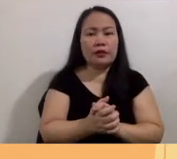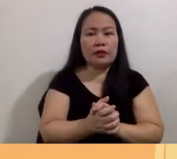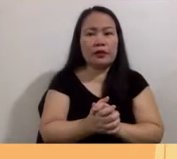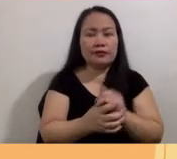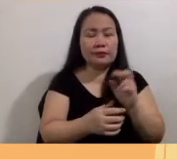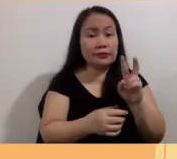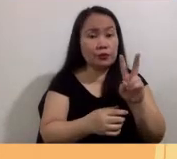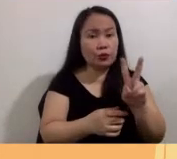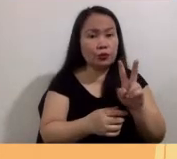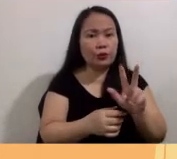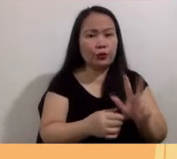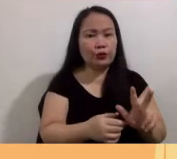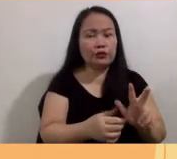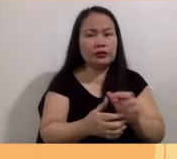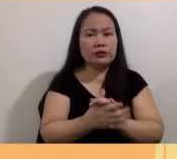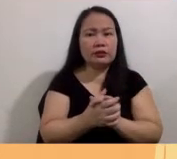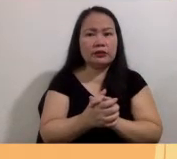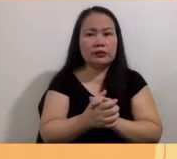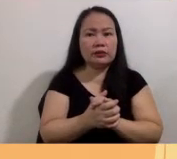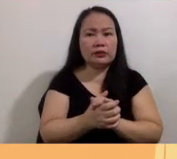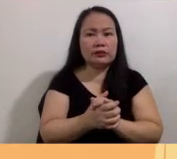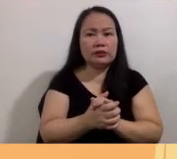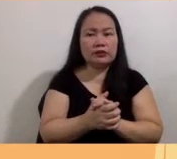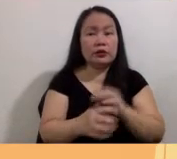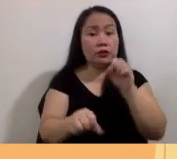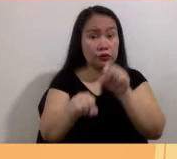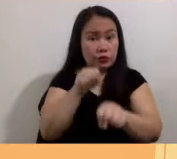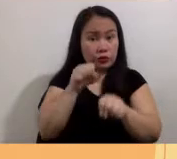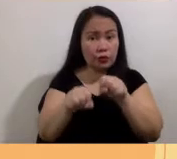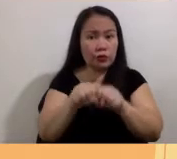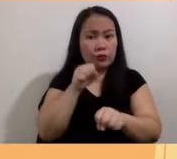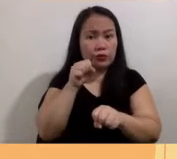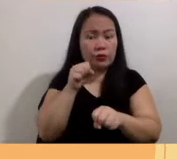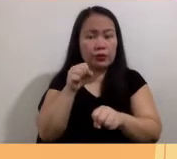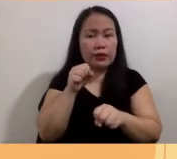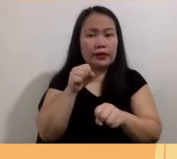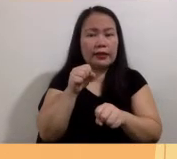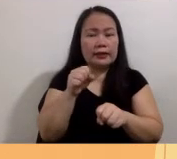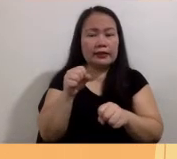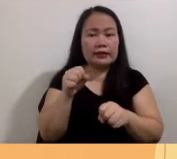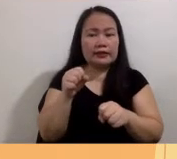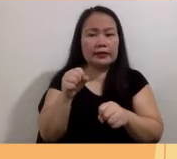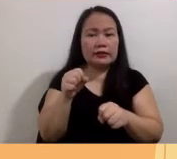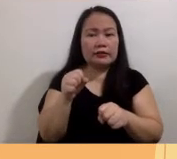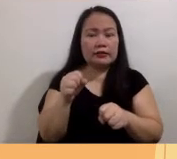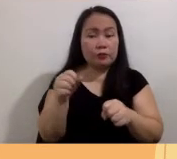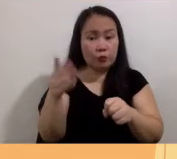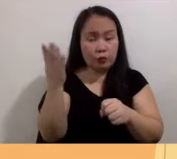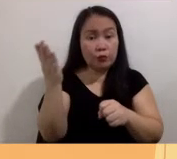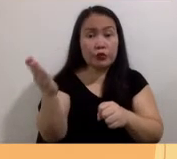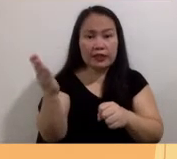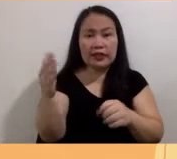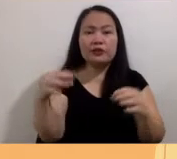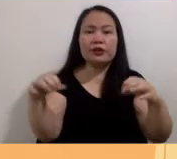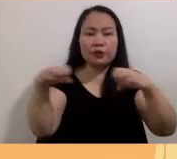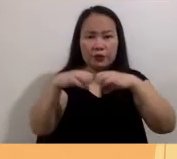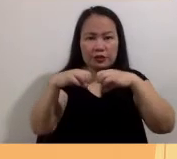resulting fraction is already 2/3. So, therefore, this will become our